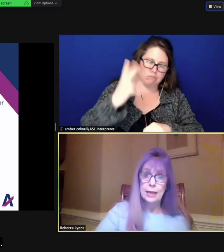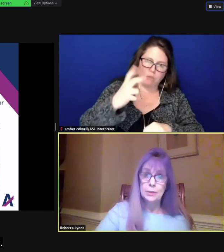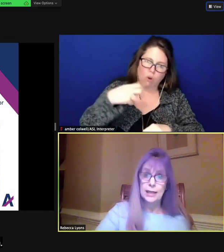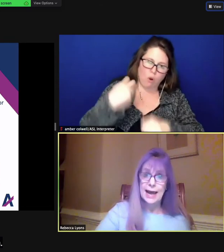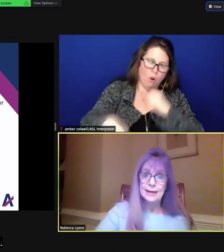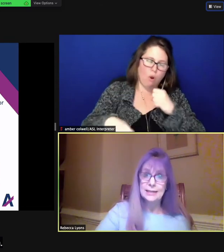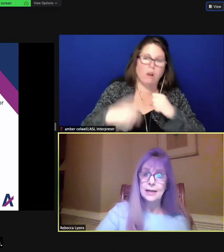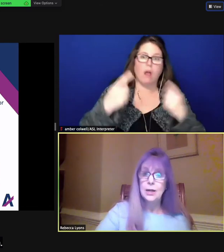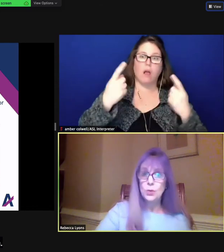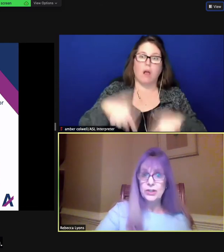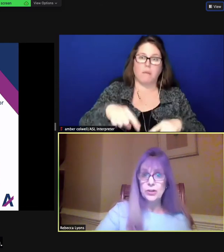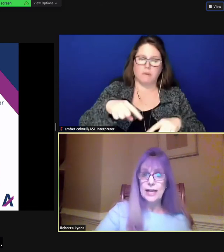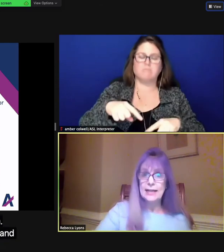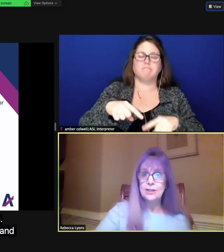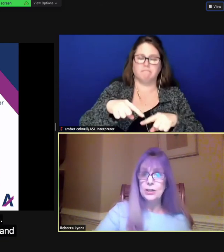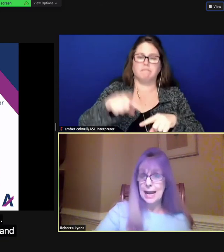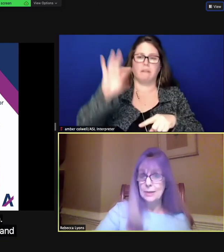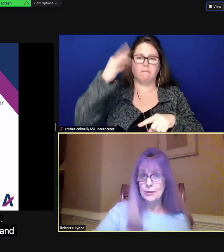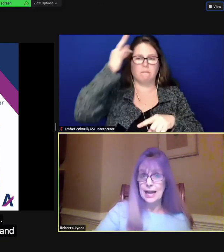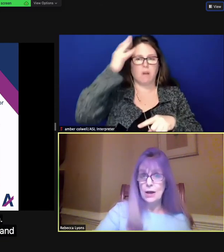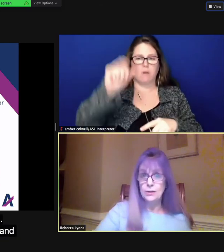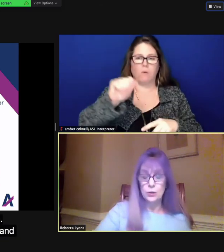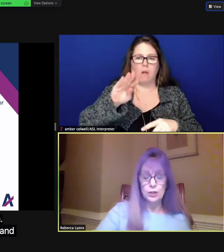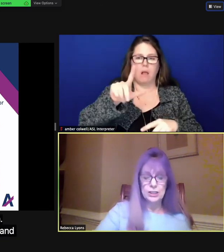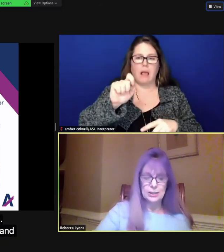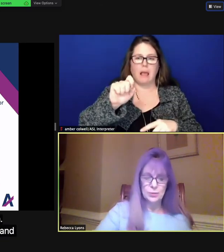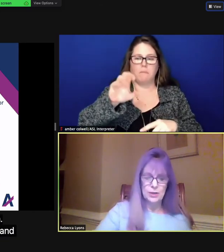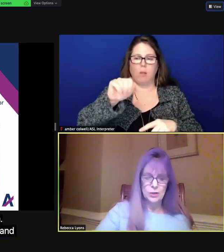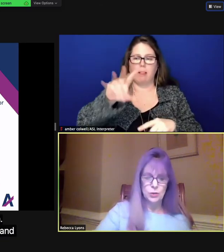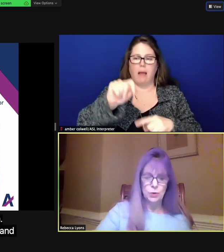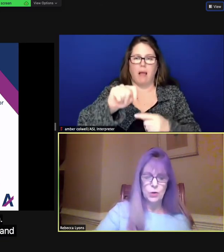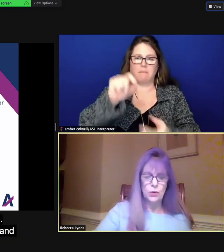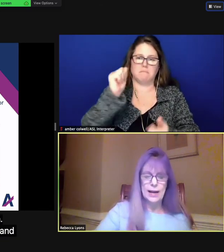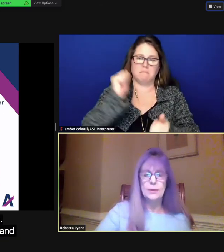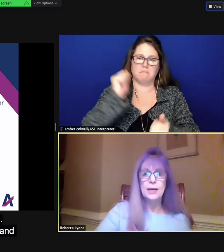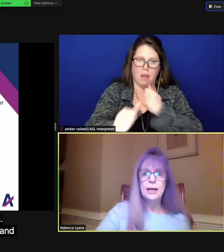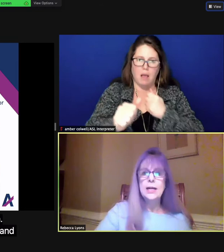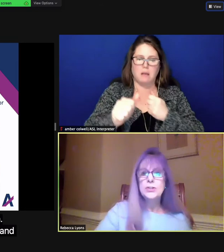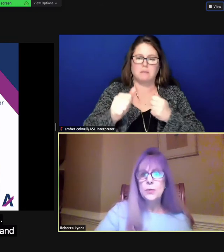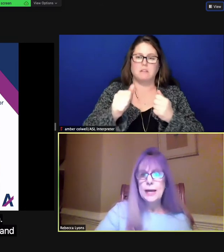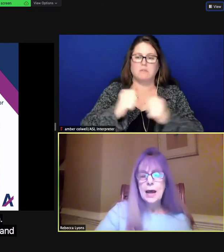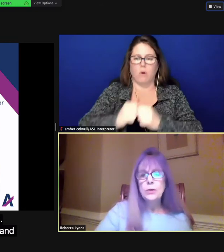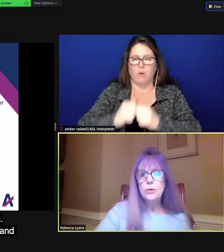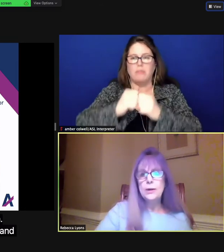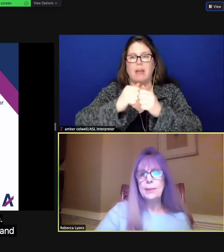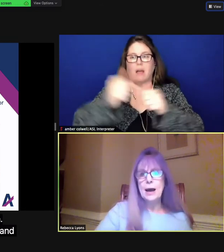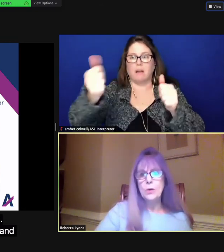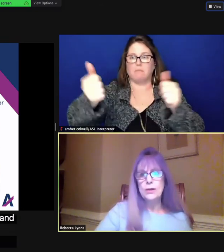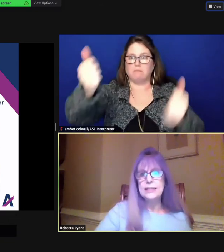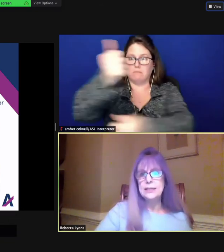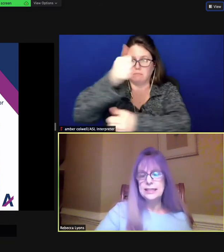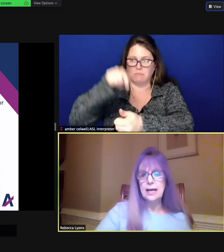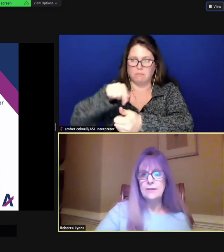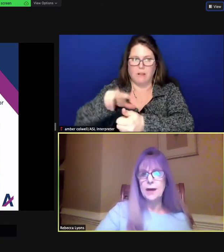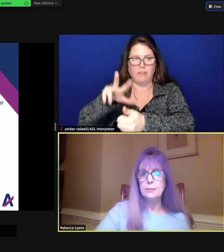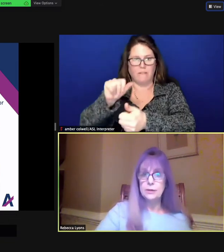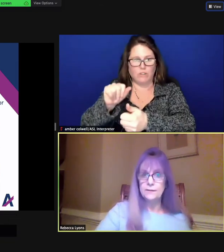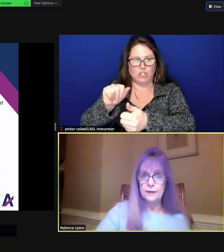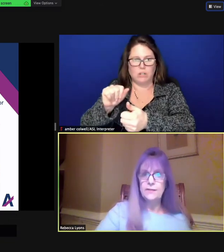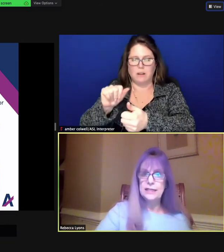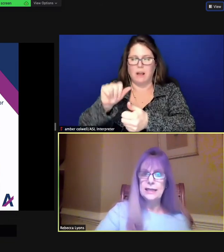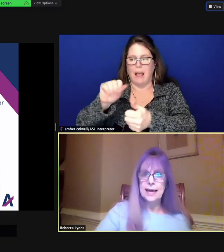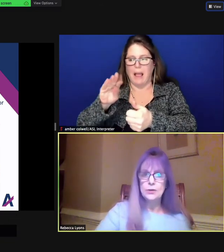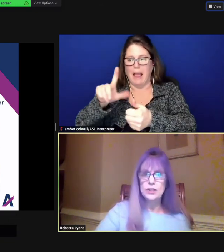federal ABLE Act, which led to ABLEnow, the Virginia-sponsored program. So now you're empowered to save up